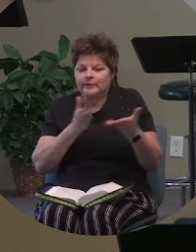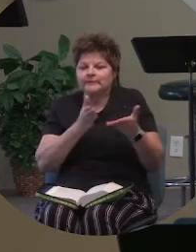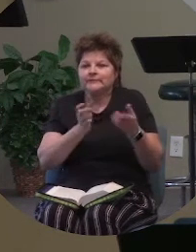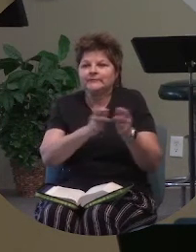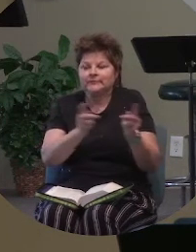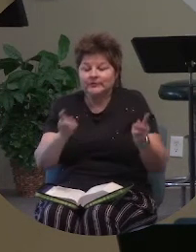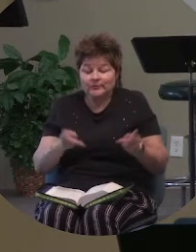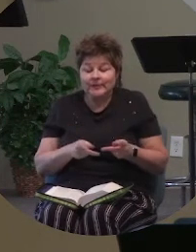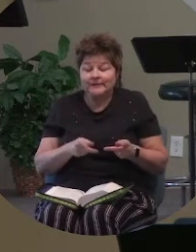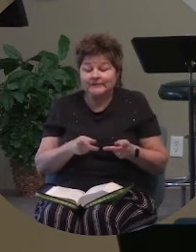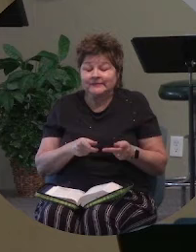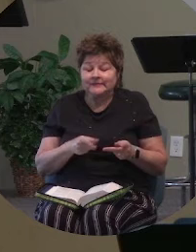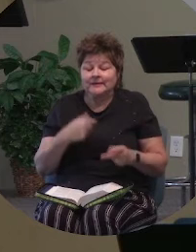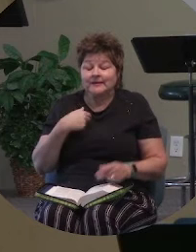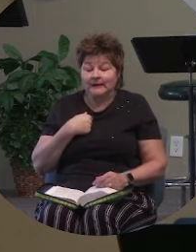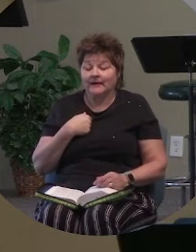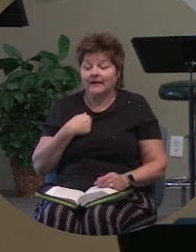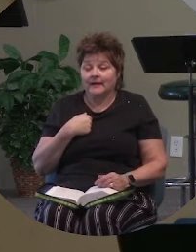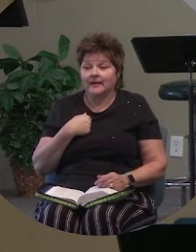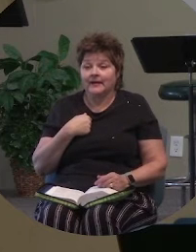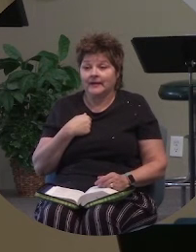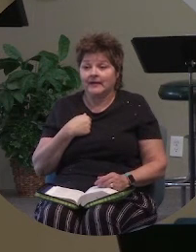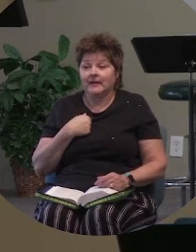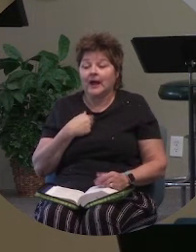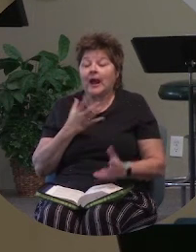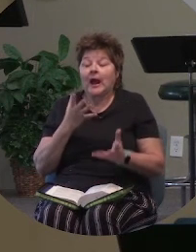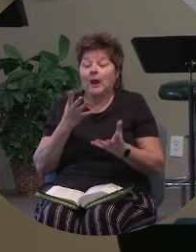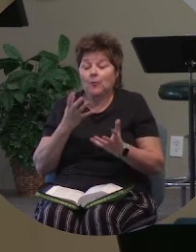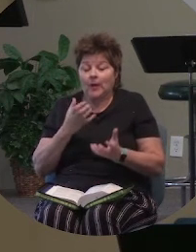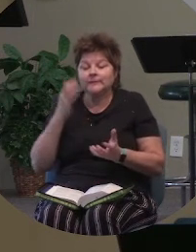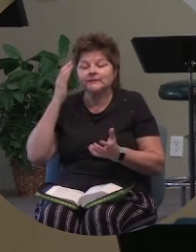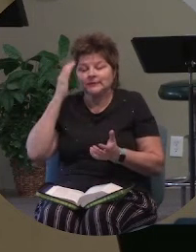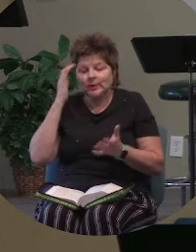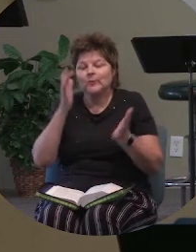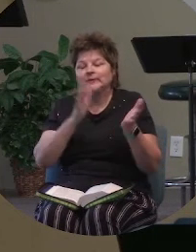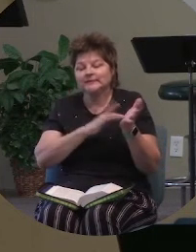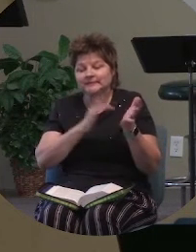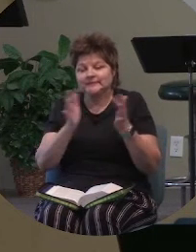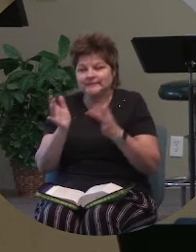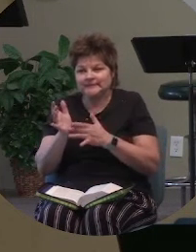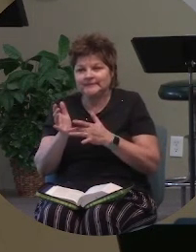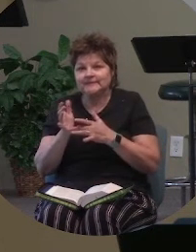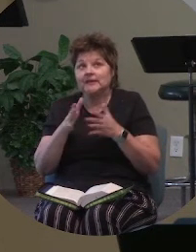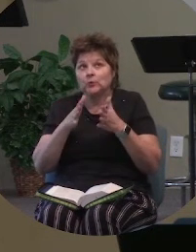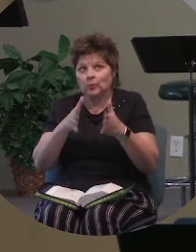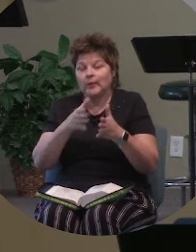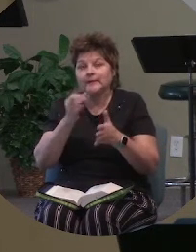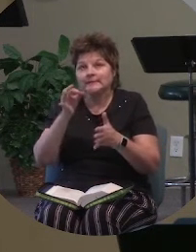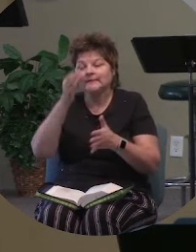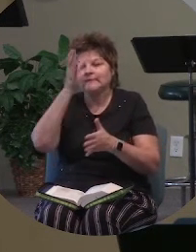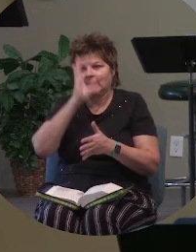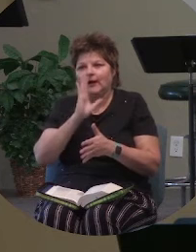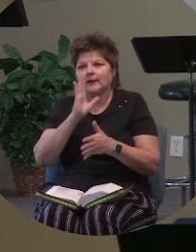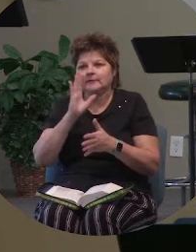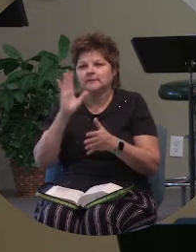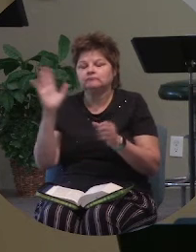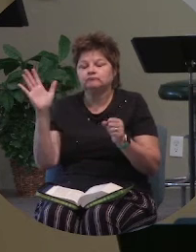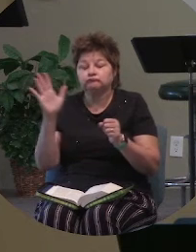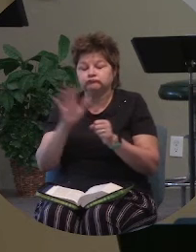And I, for one, man, I want to know Jesus and the ways of God fuller.